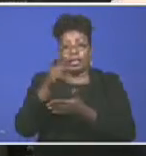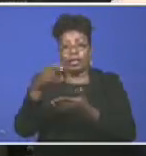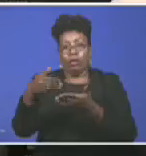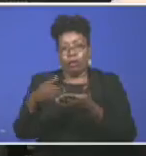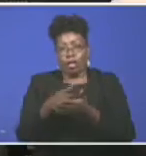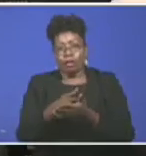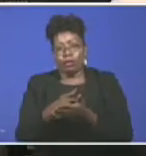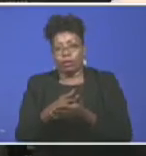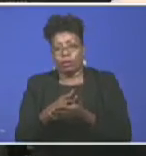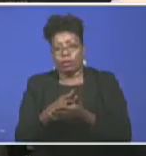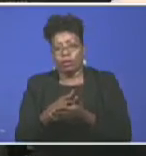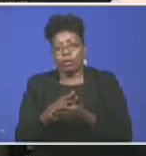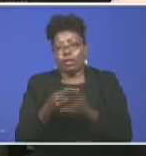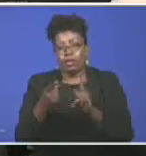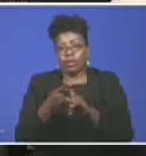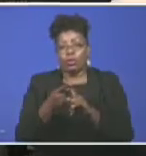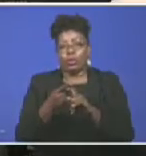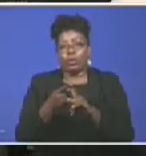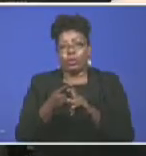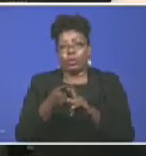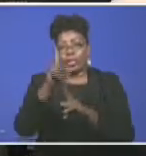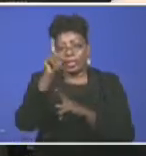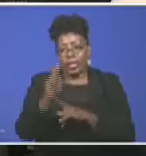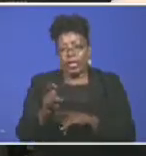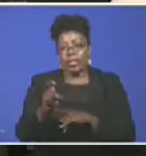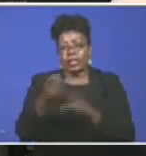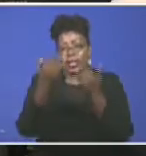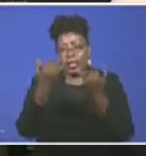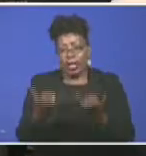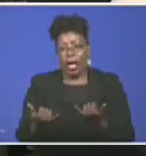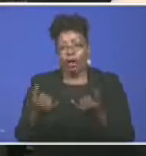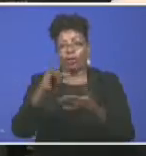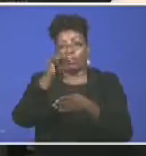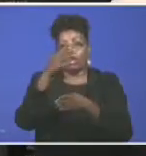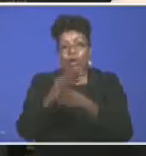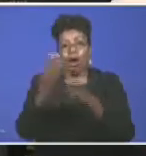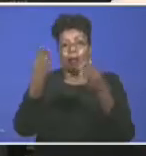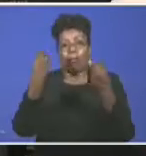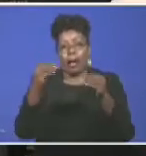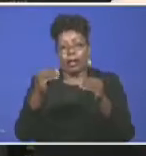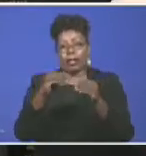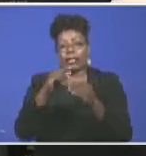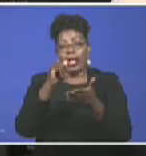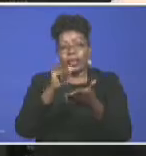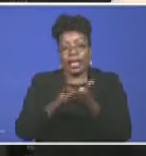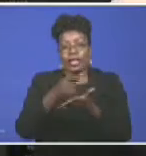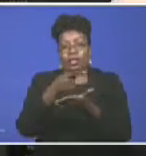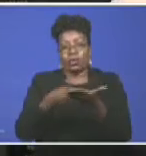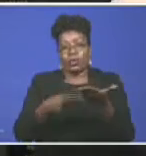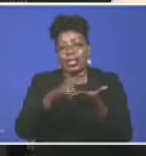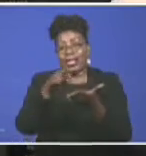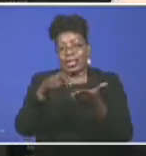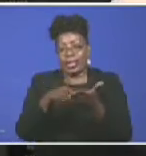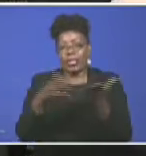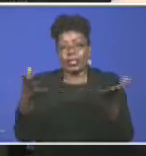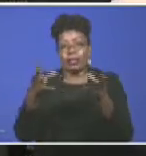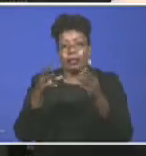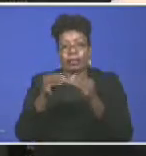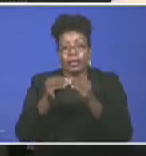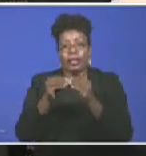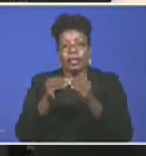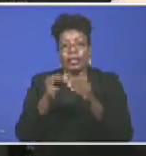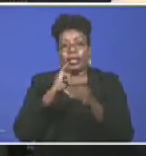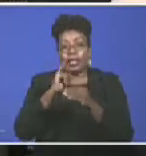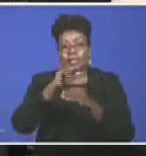to the demands of the current job market. And that is what this symposium is all about, to do an analysis of